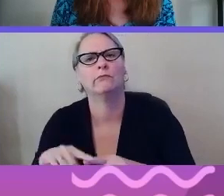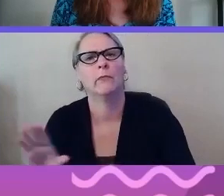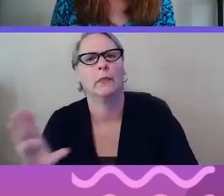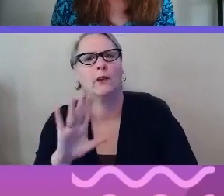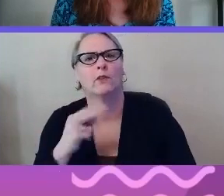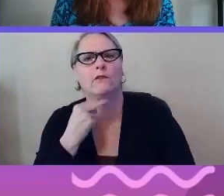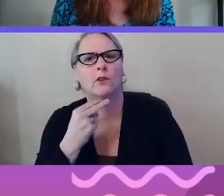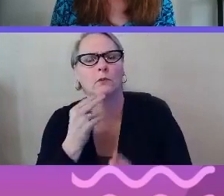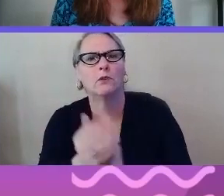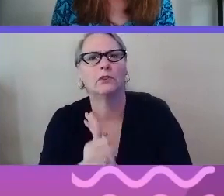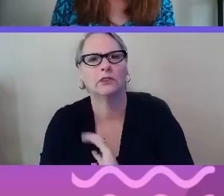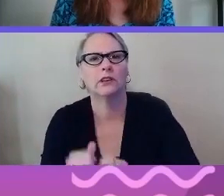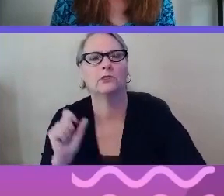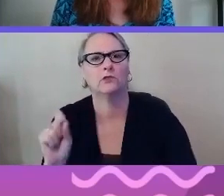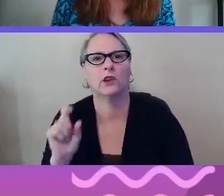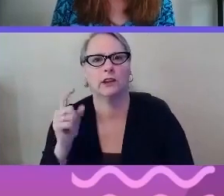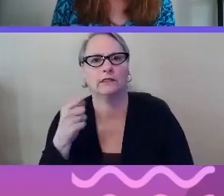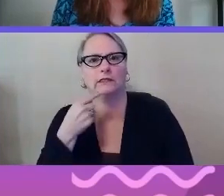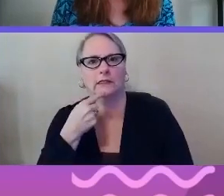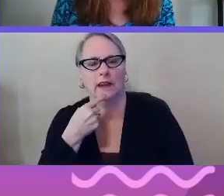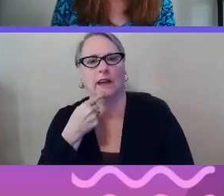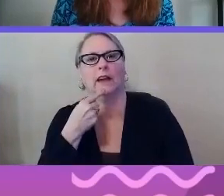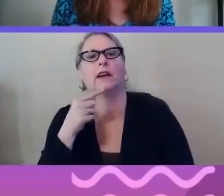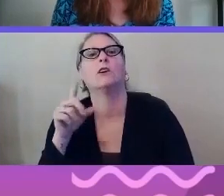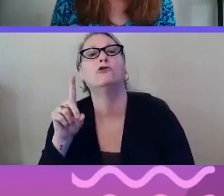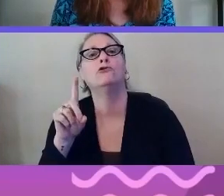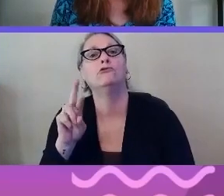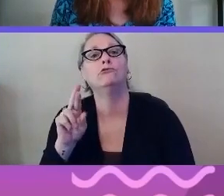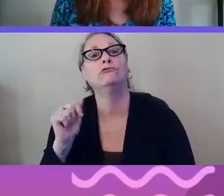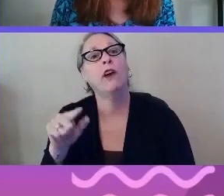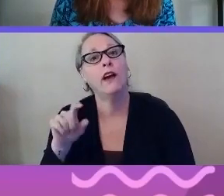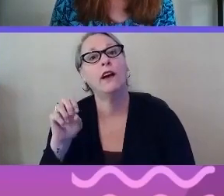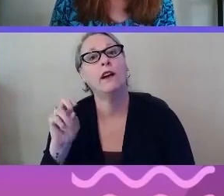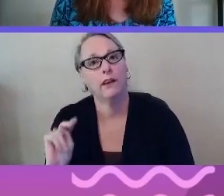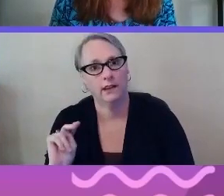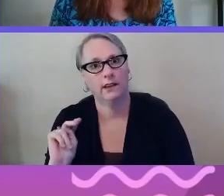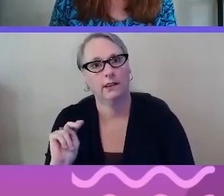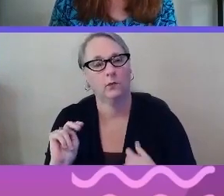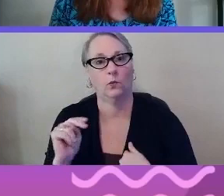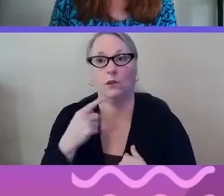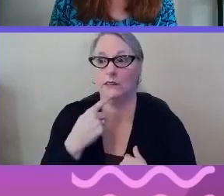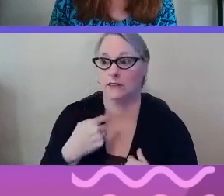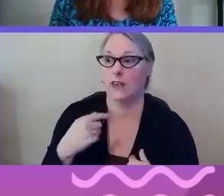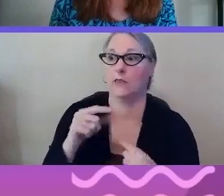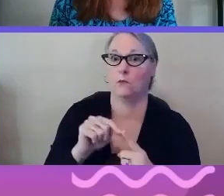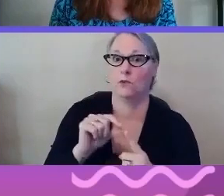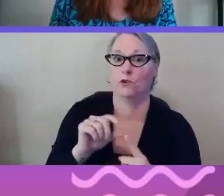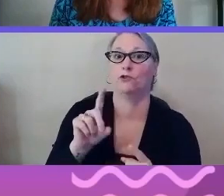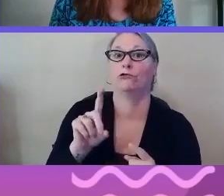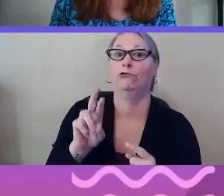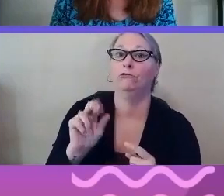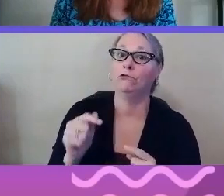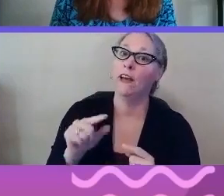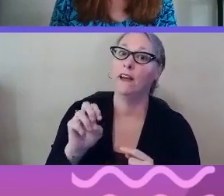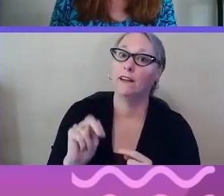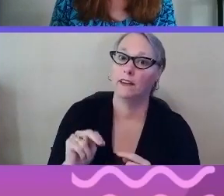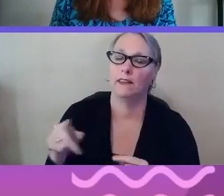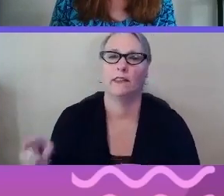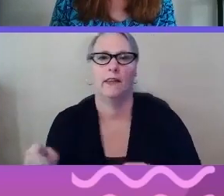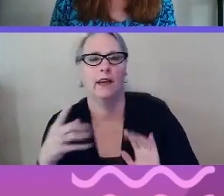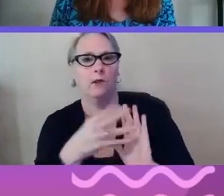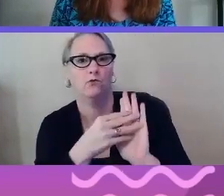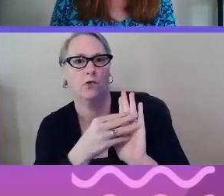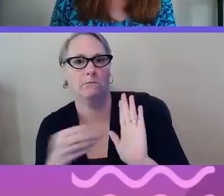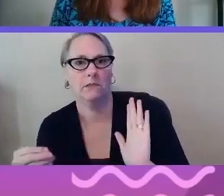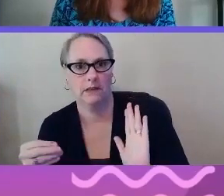say, dragon. And then we want the student to repeat what we say so that they know that that is the correct answer.